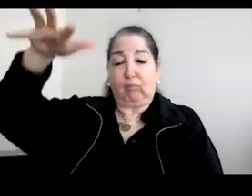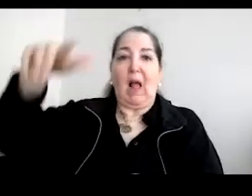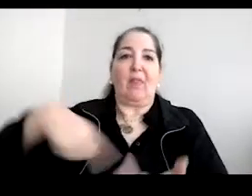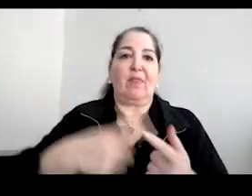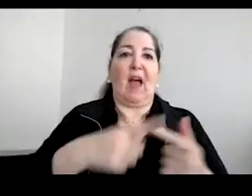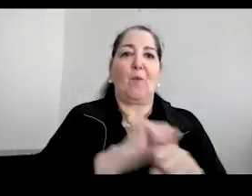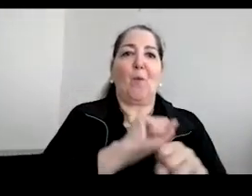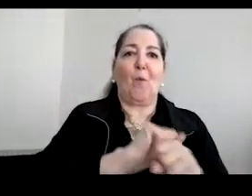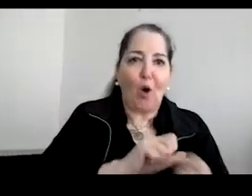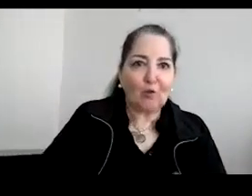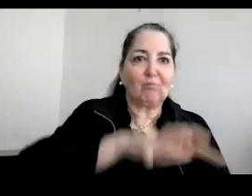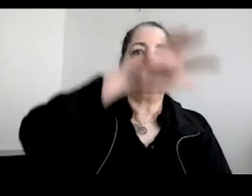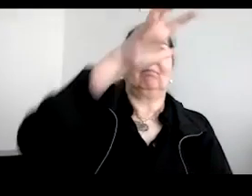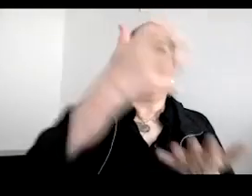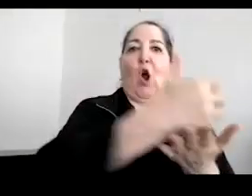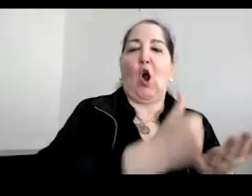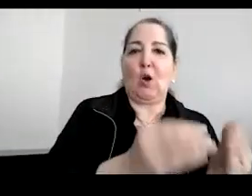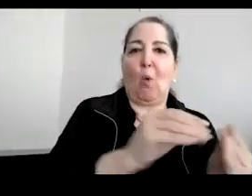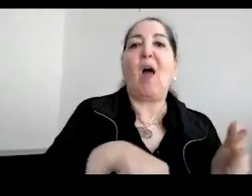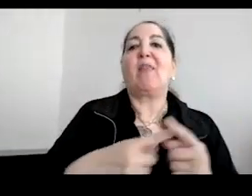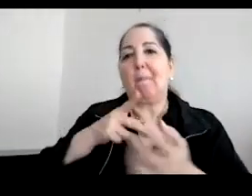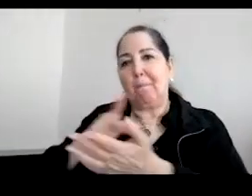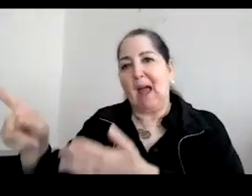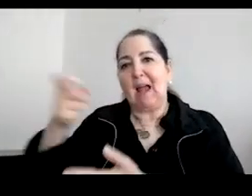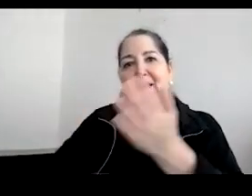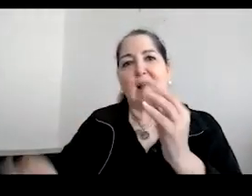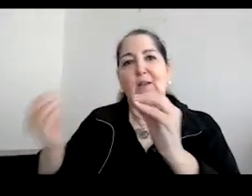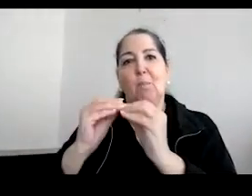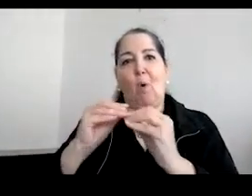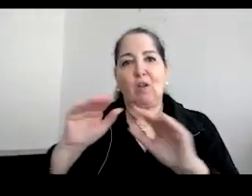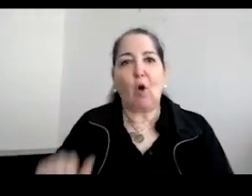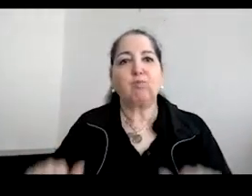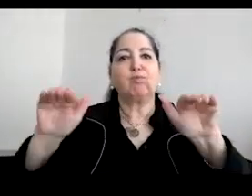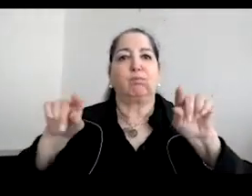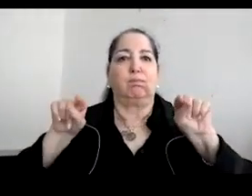Thank you, Jordan. Another question that we got from an audience member is, and